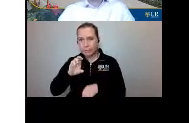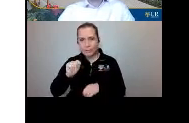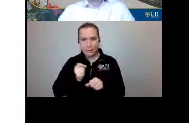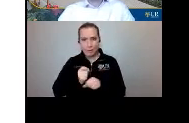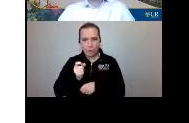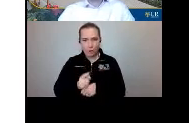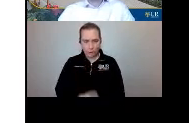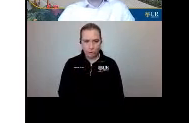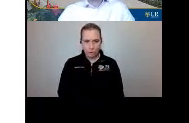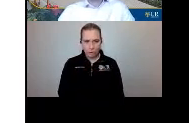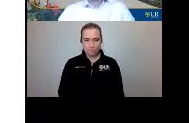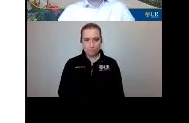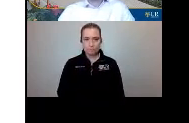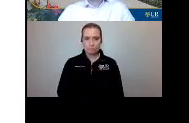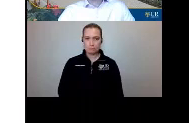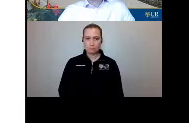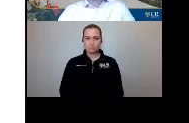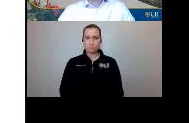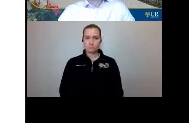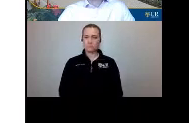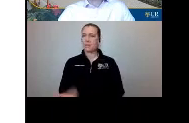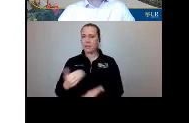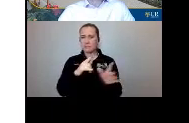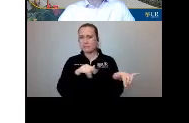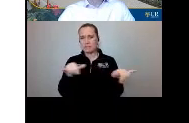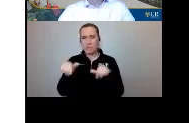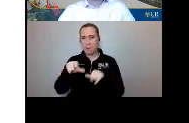other standard screening practices.